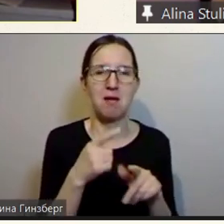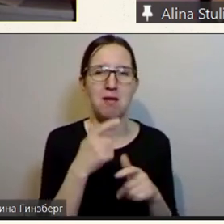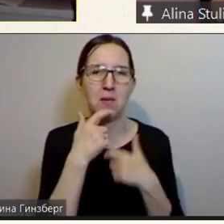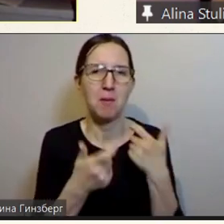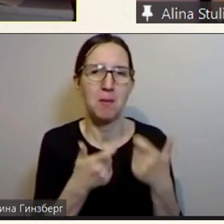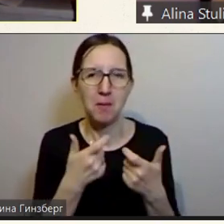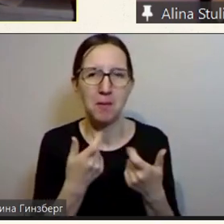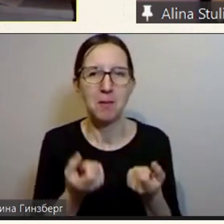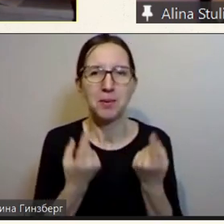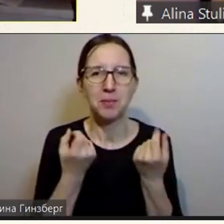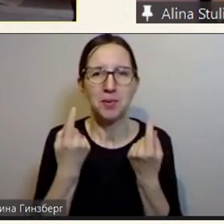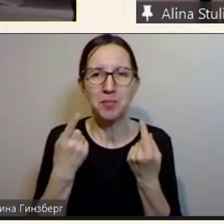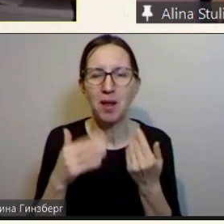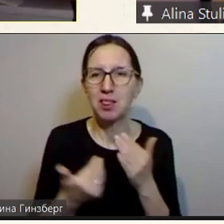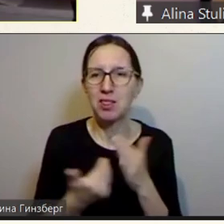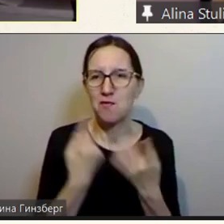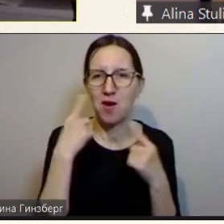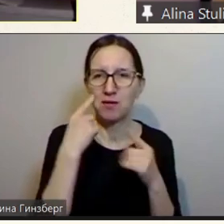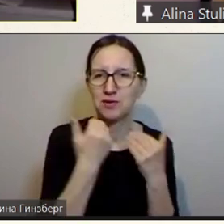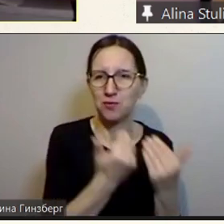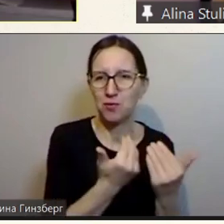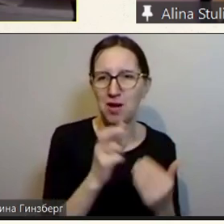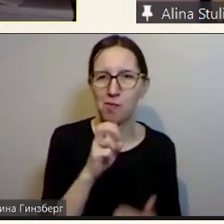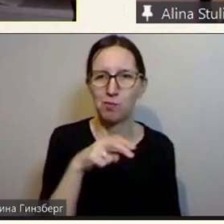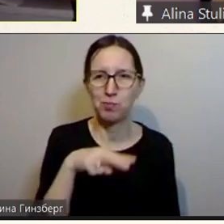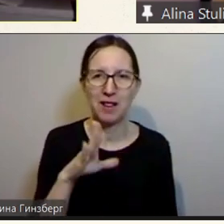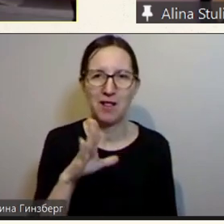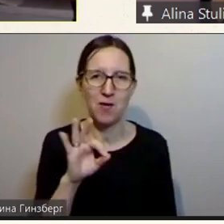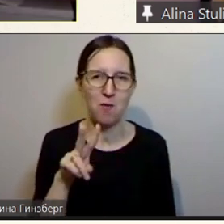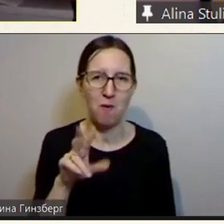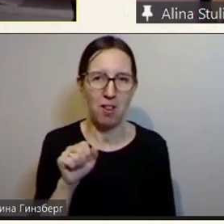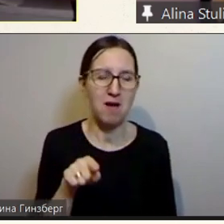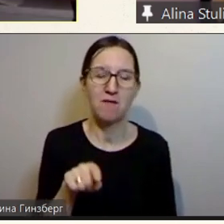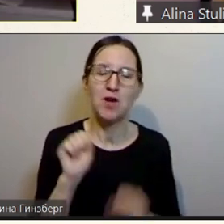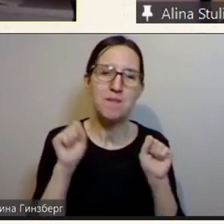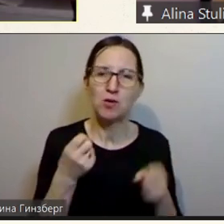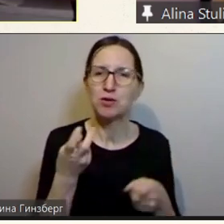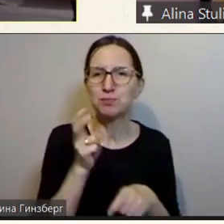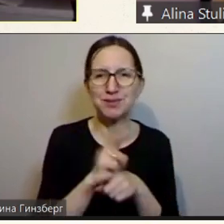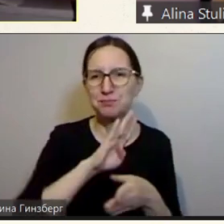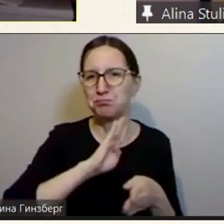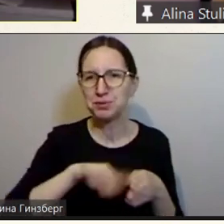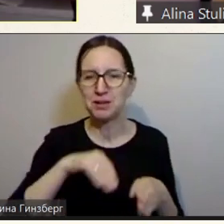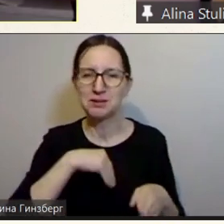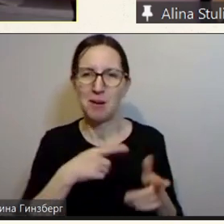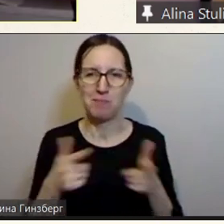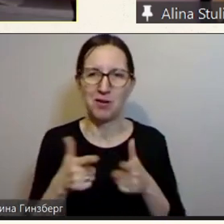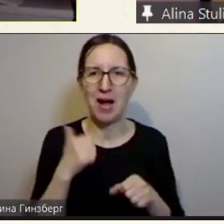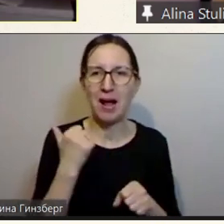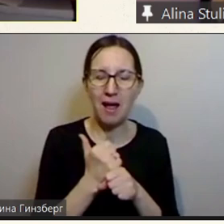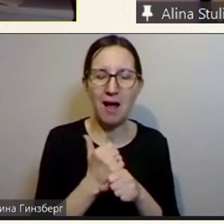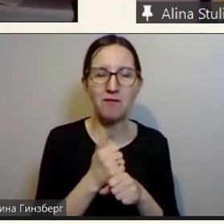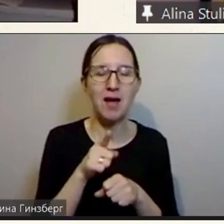It just with an openness and just be prepared to spend some time.